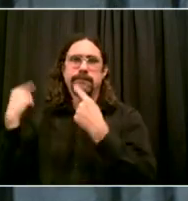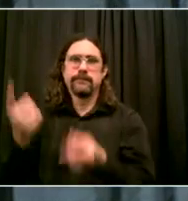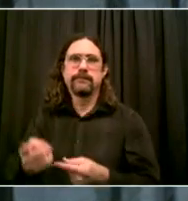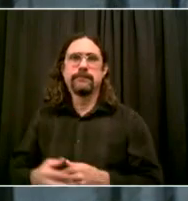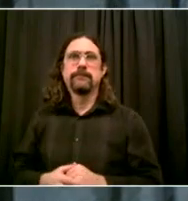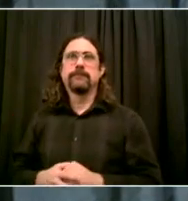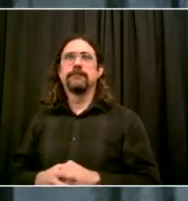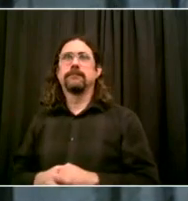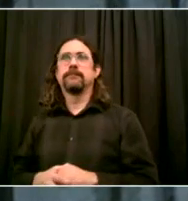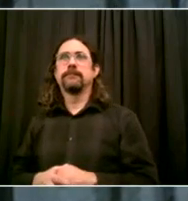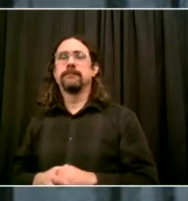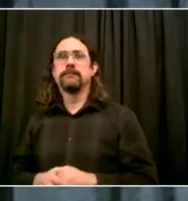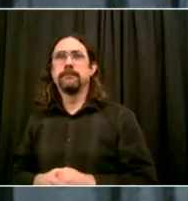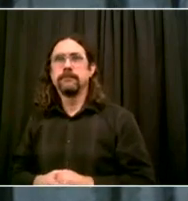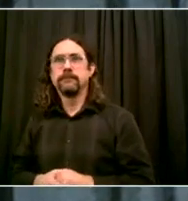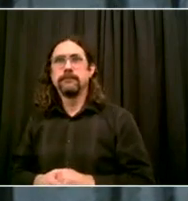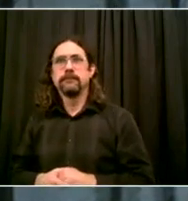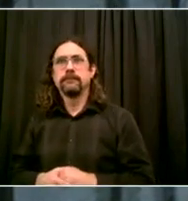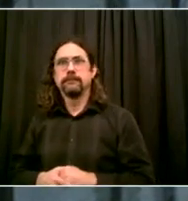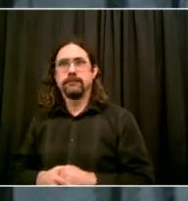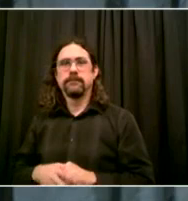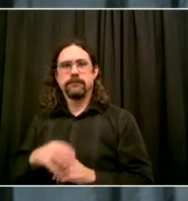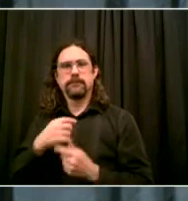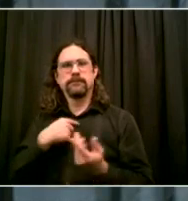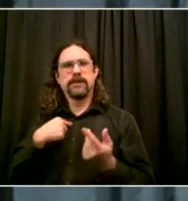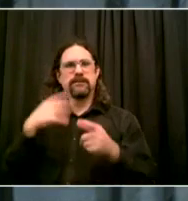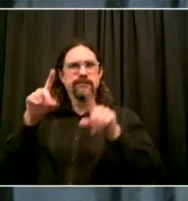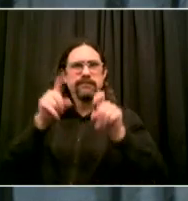testing outreach in terms of different workplaces. So we act on that